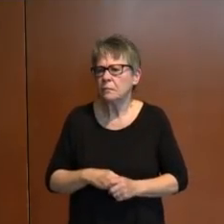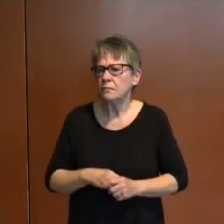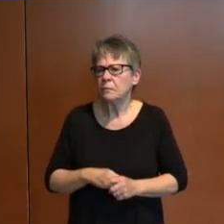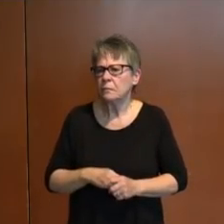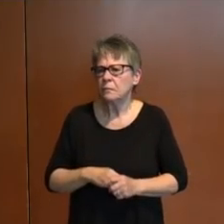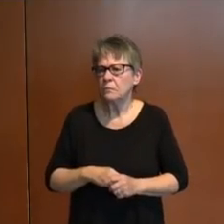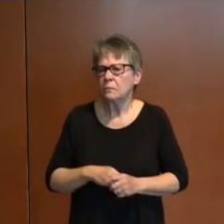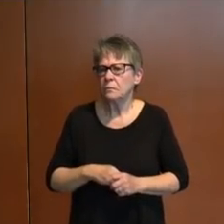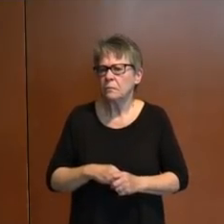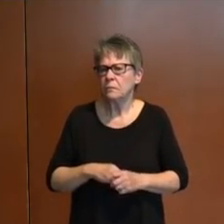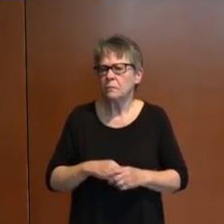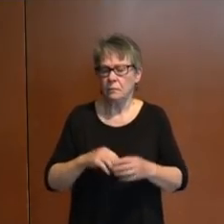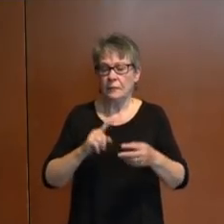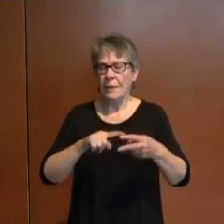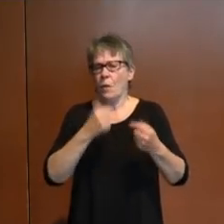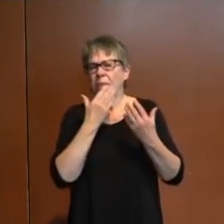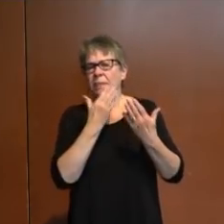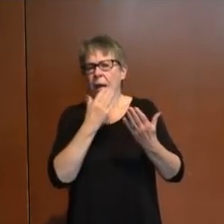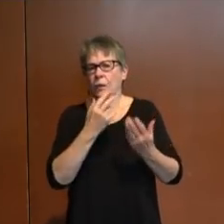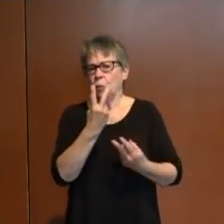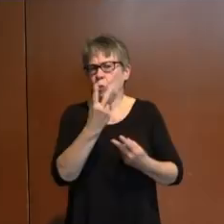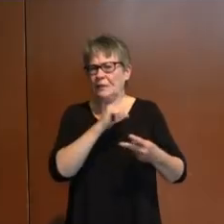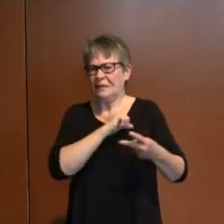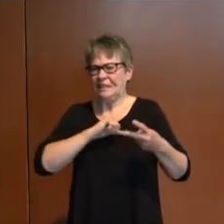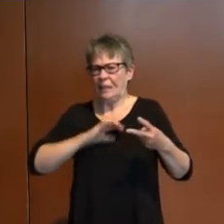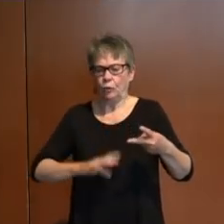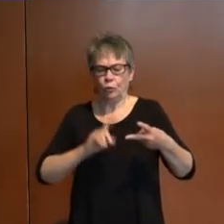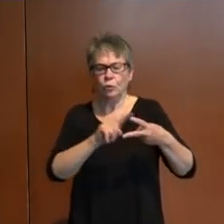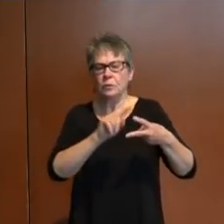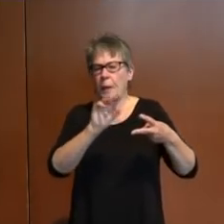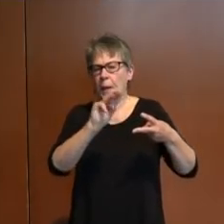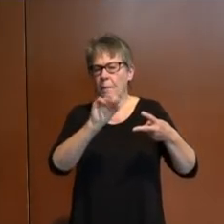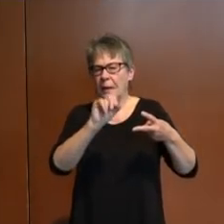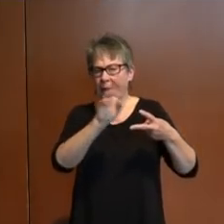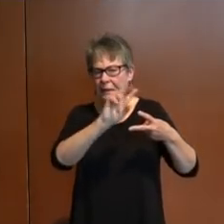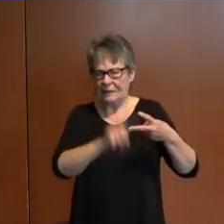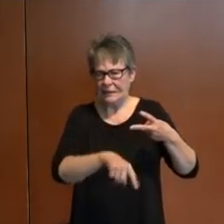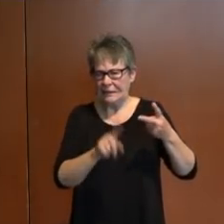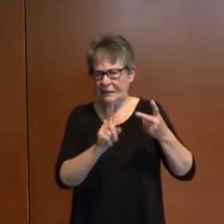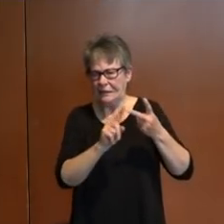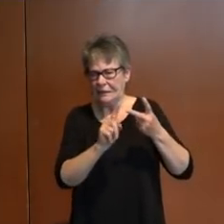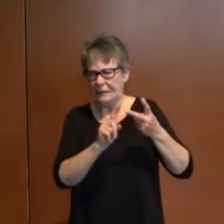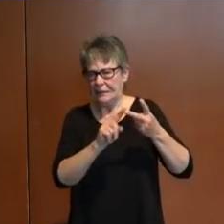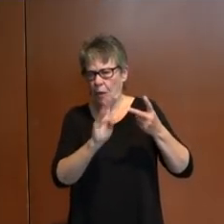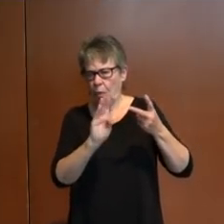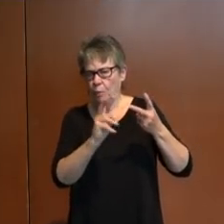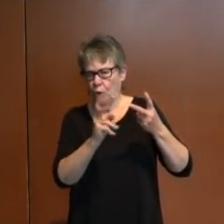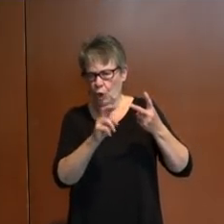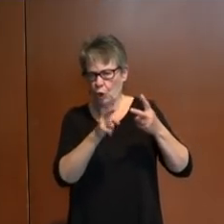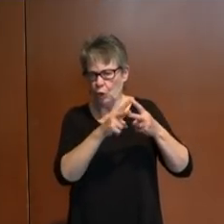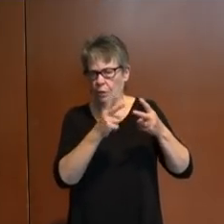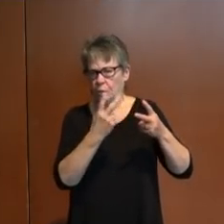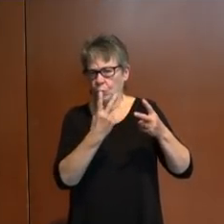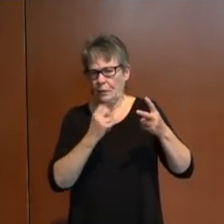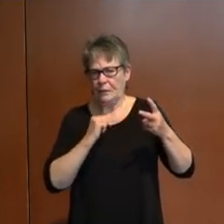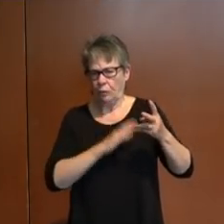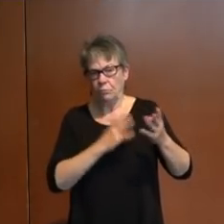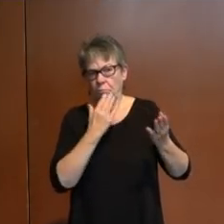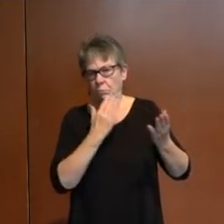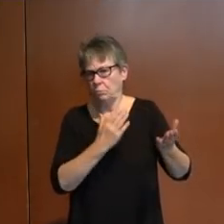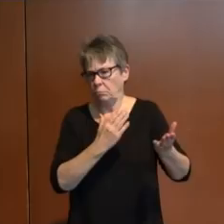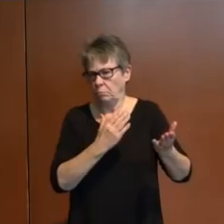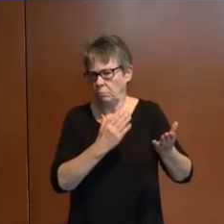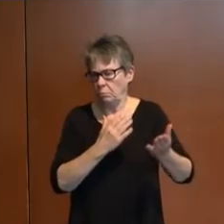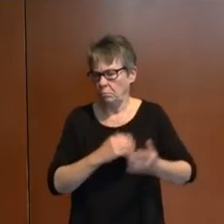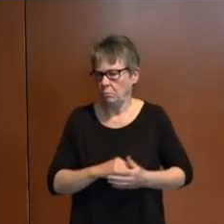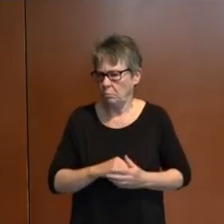real time in the cockpit on this one. Cory Booker. I had a particularly important